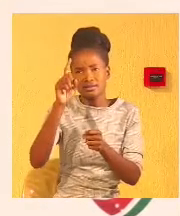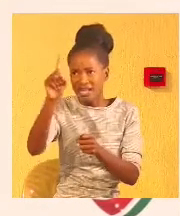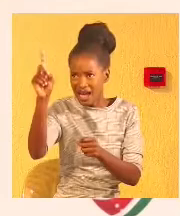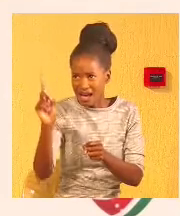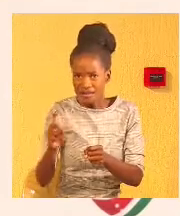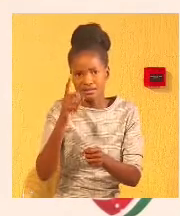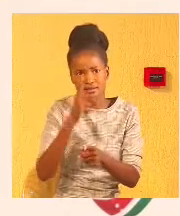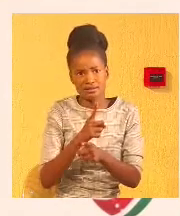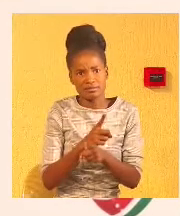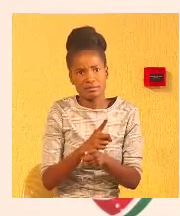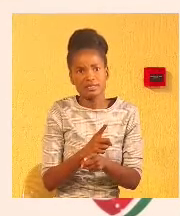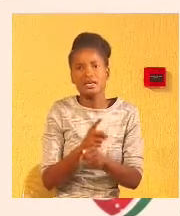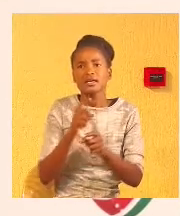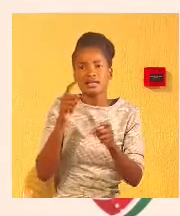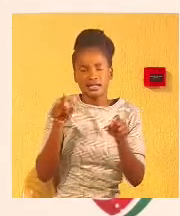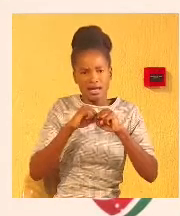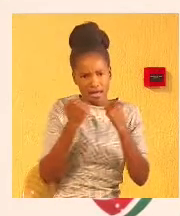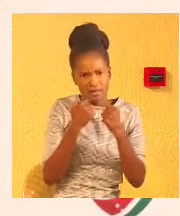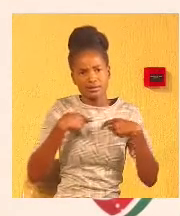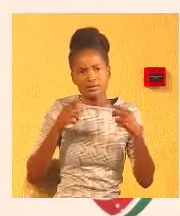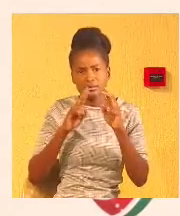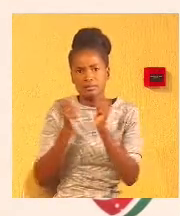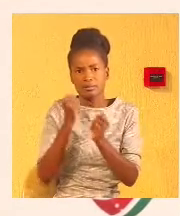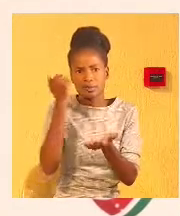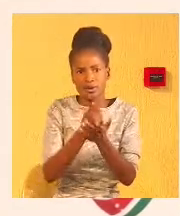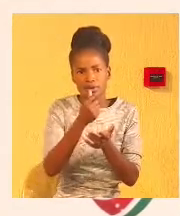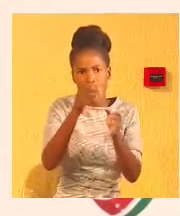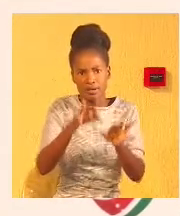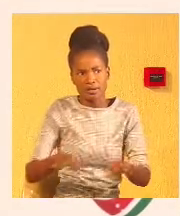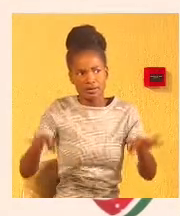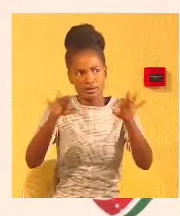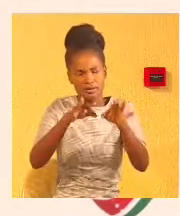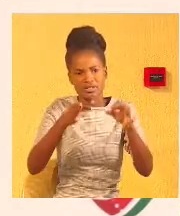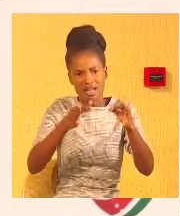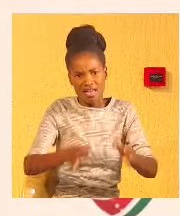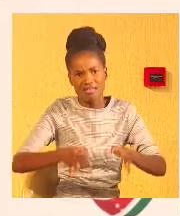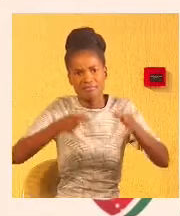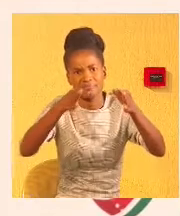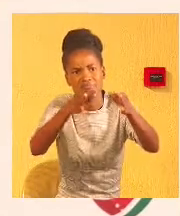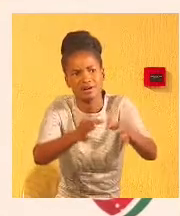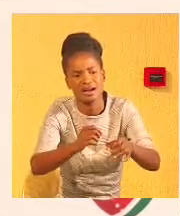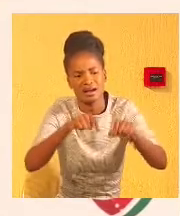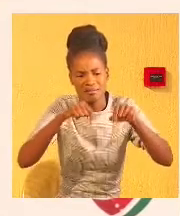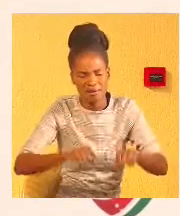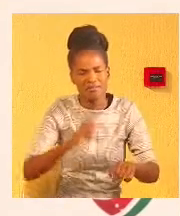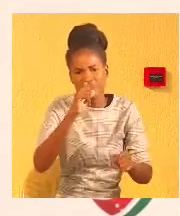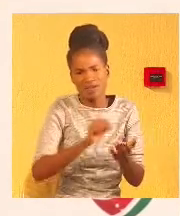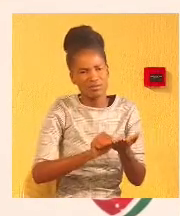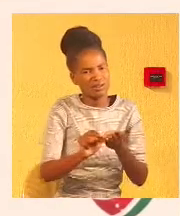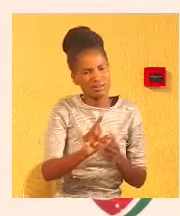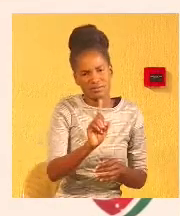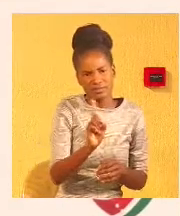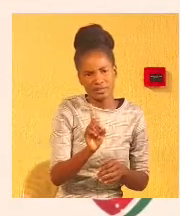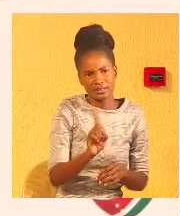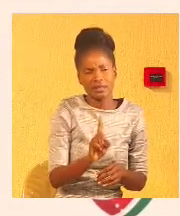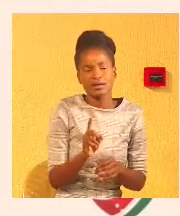the Agricultural Bank, we have asked them to reschedule the payments. We have asked them, we have also